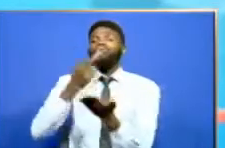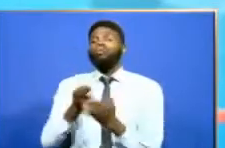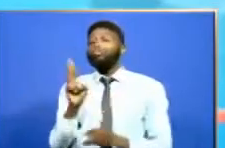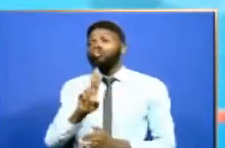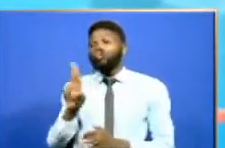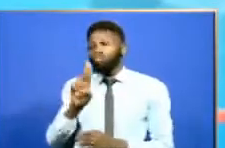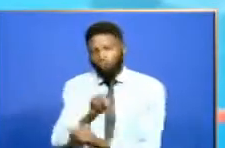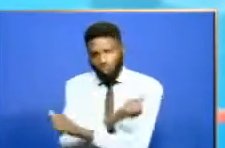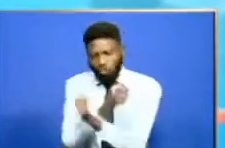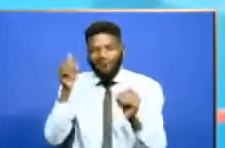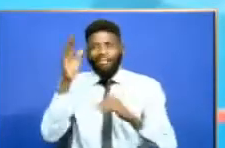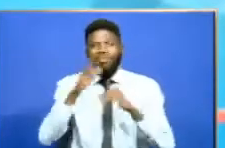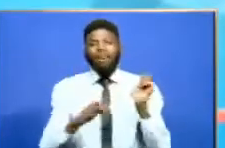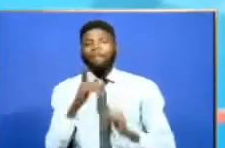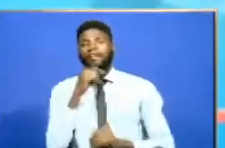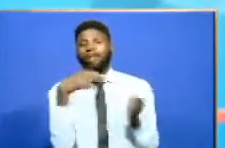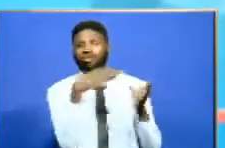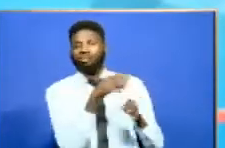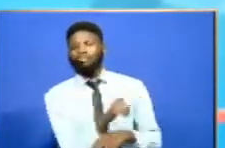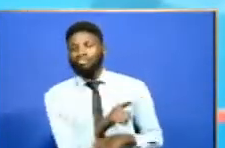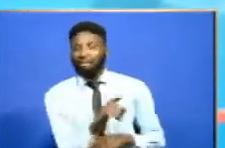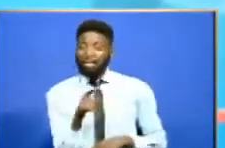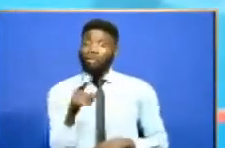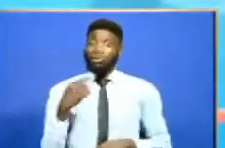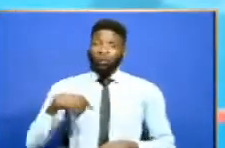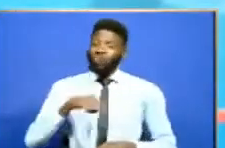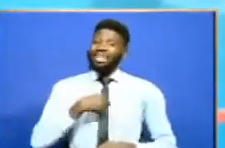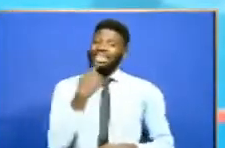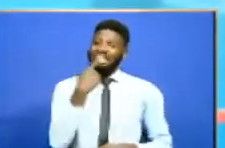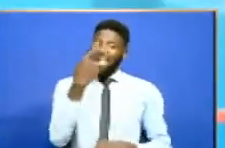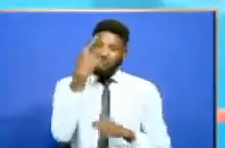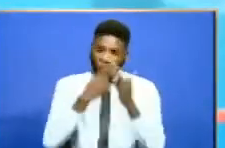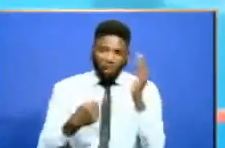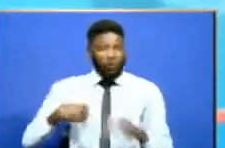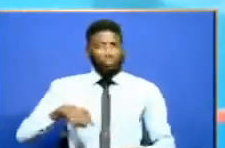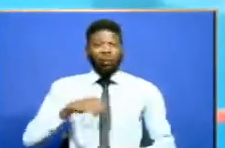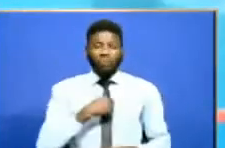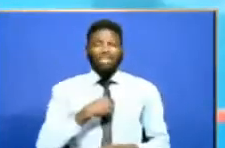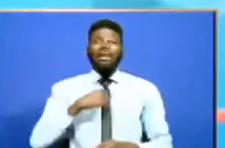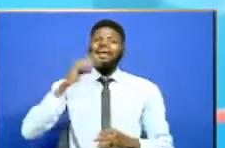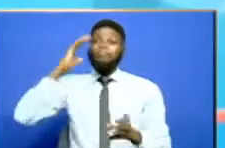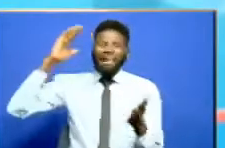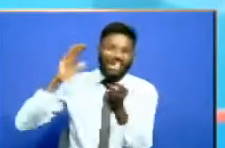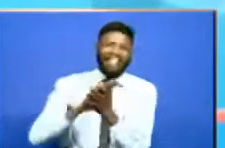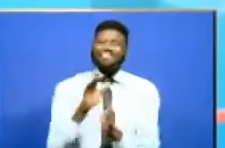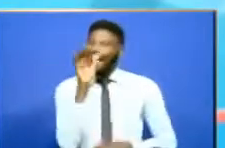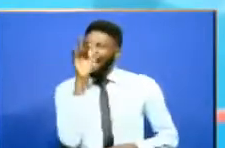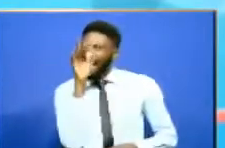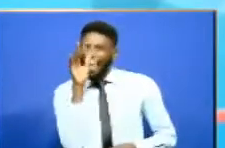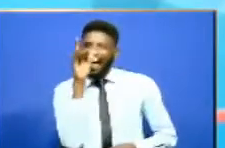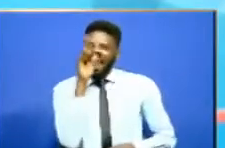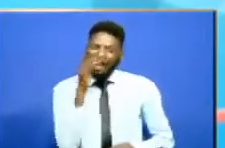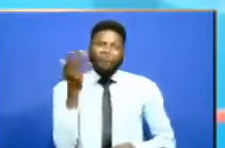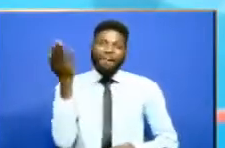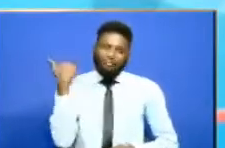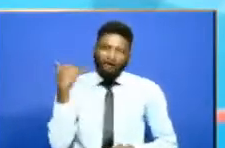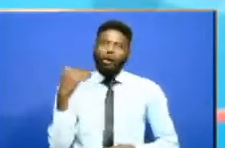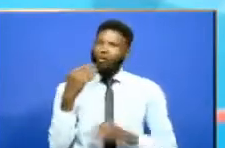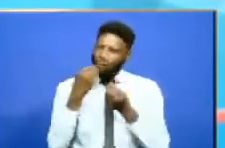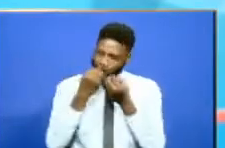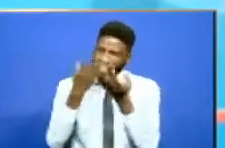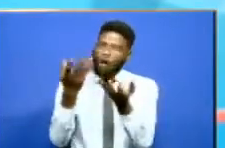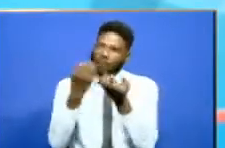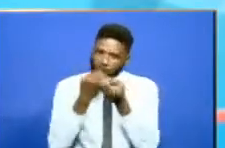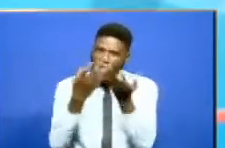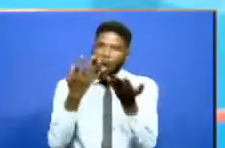I think what we are saying now, let us stop believing the lies that have been sung in our ears for so many years as